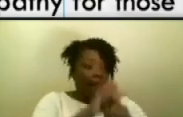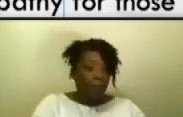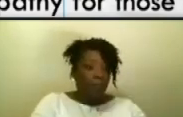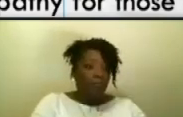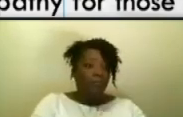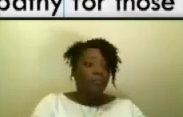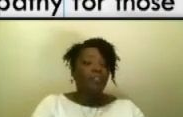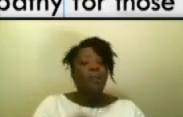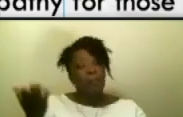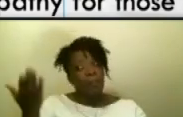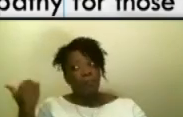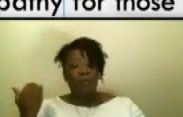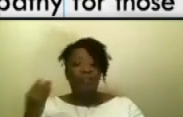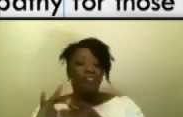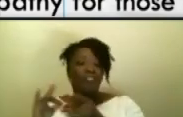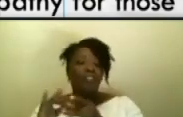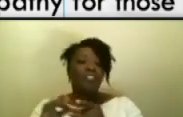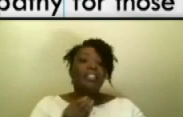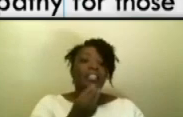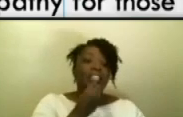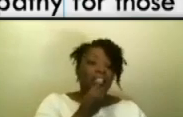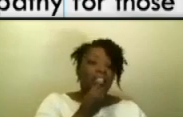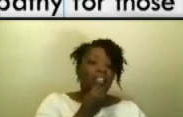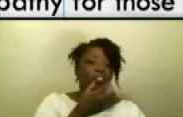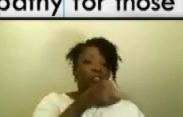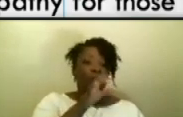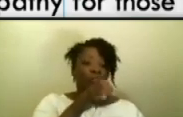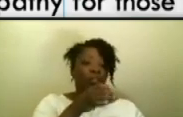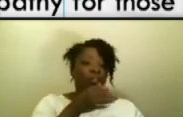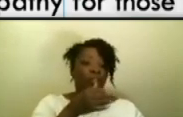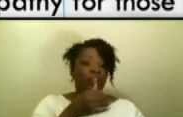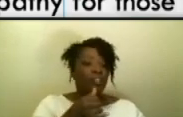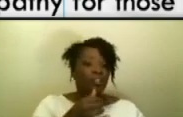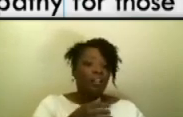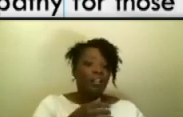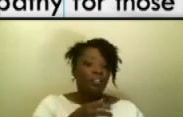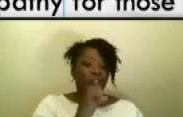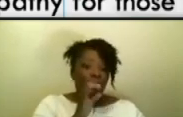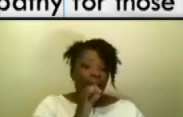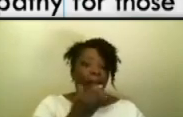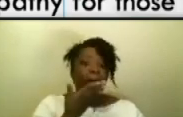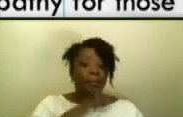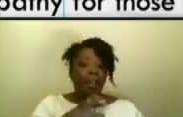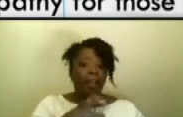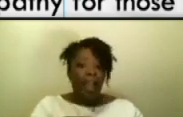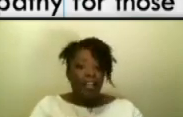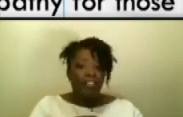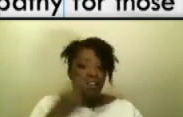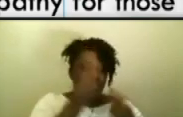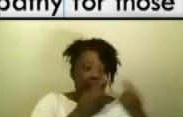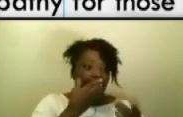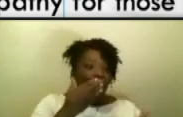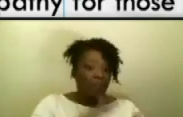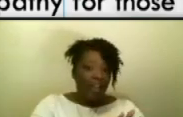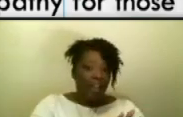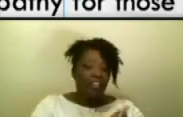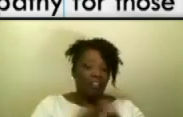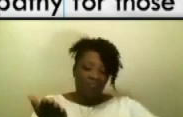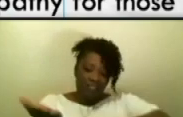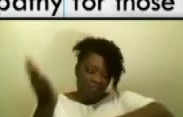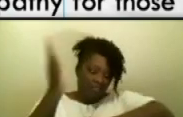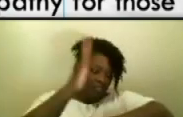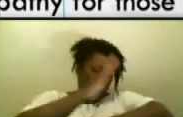from what Sadie was saying, eating, drinking, bad actions, thoughts, and words from sunrise to sunset. That doesn't mean that after sunset you get to do all the bad